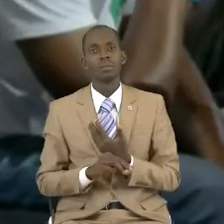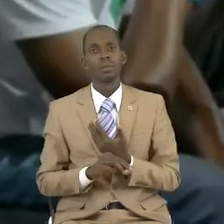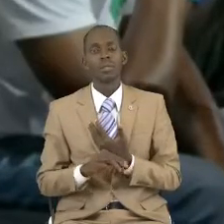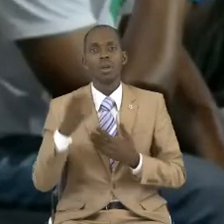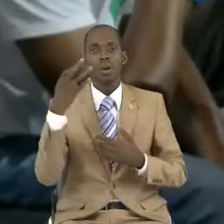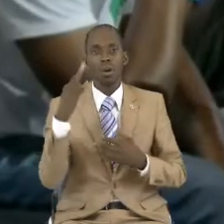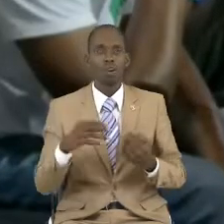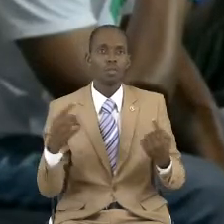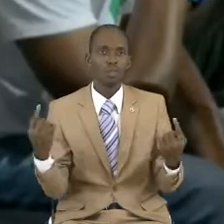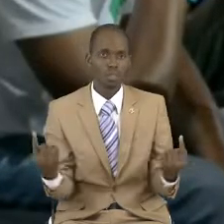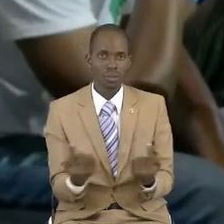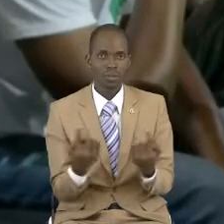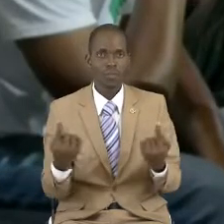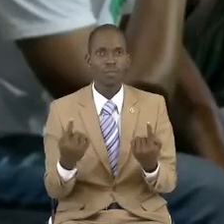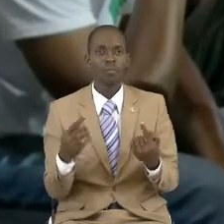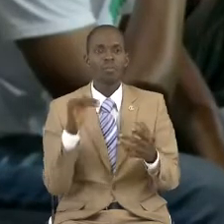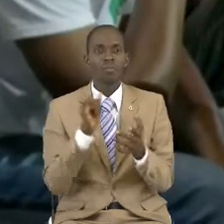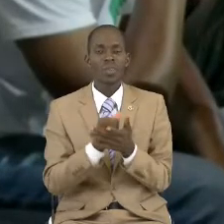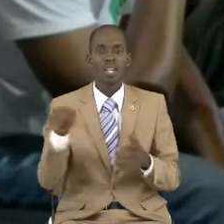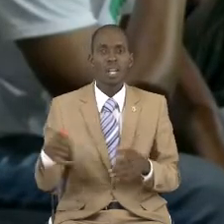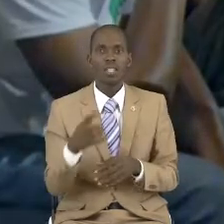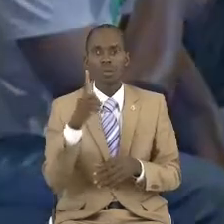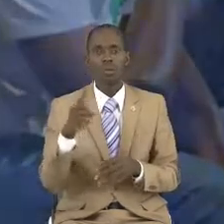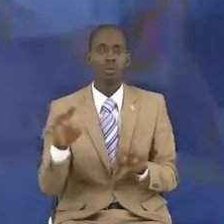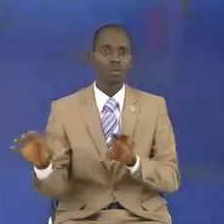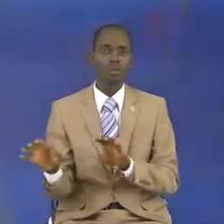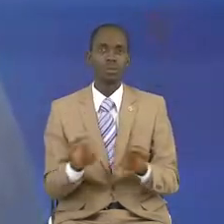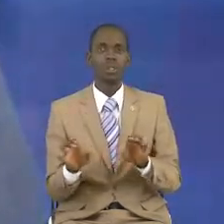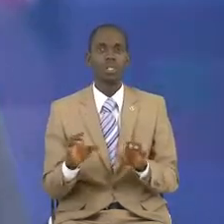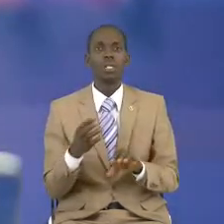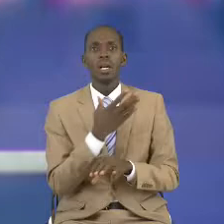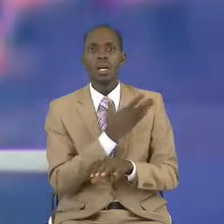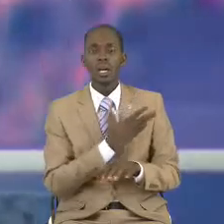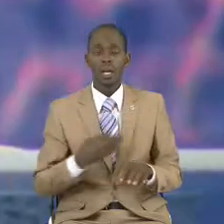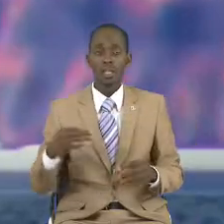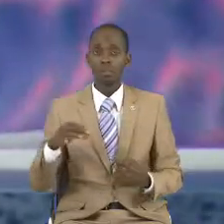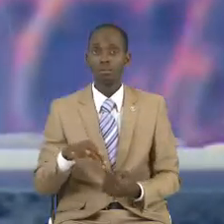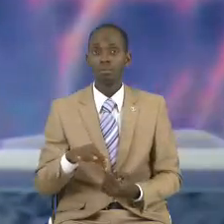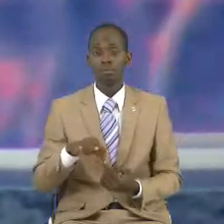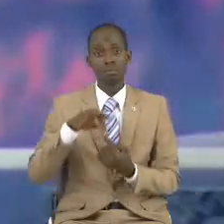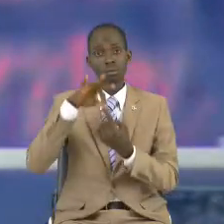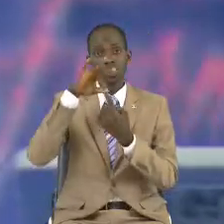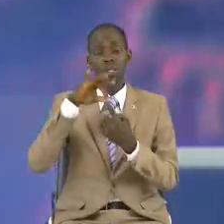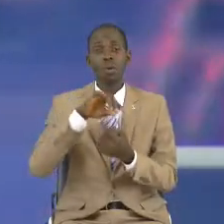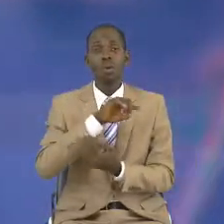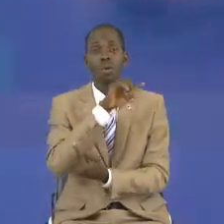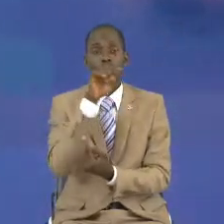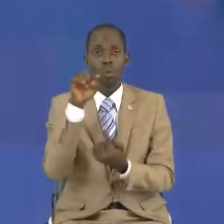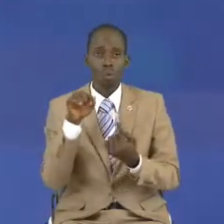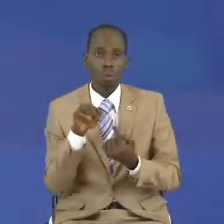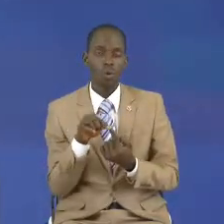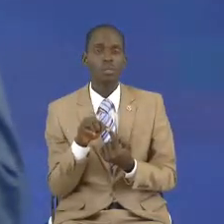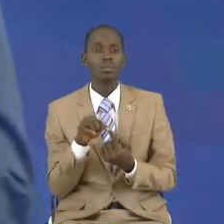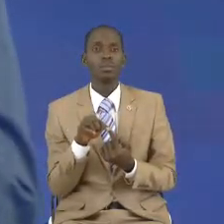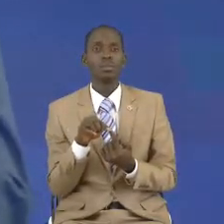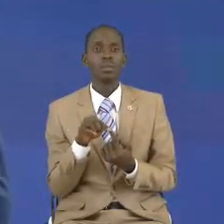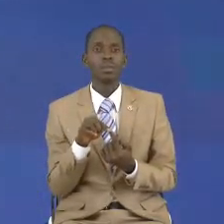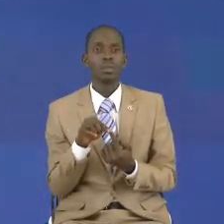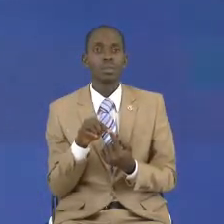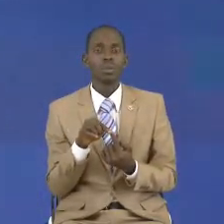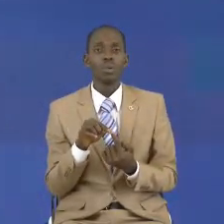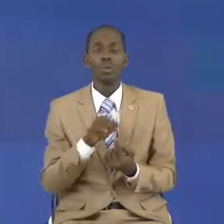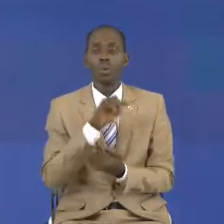seeing that anyone committed and especially when we cover each